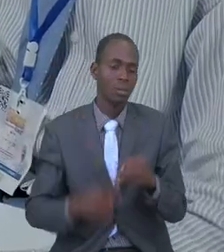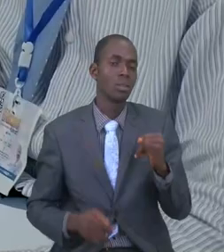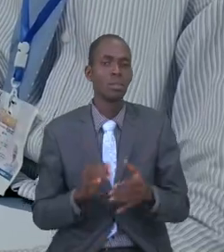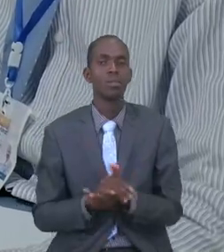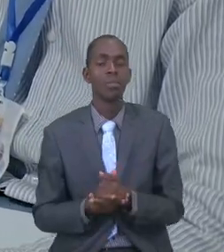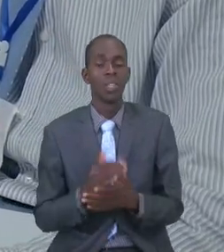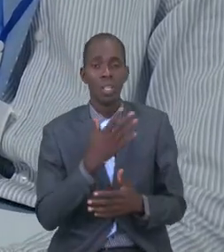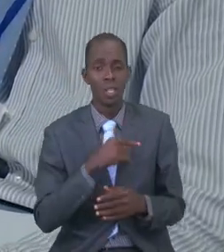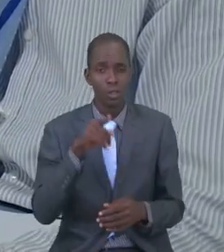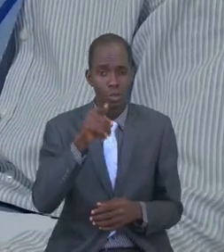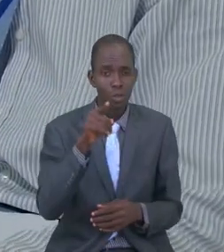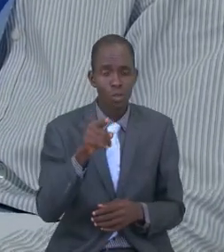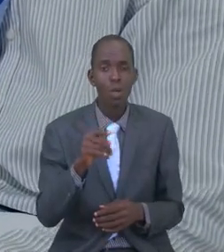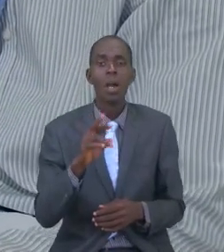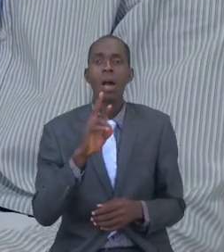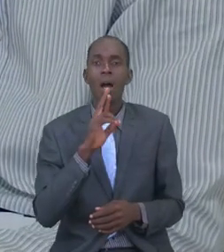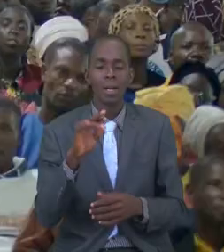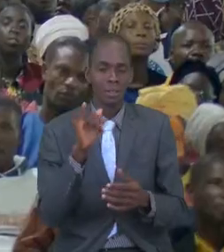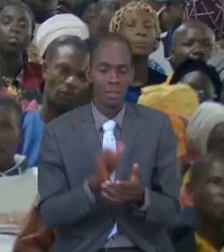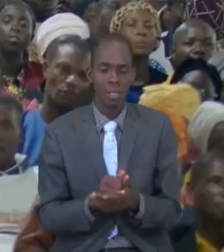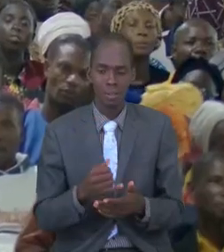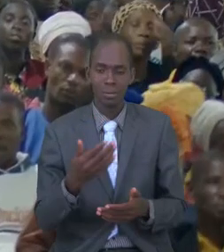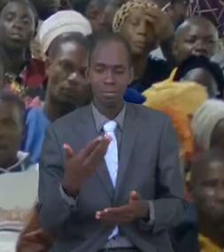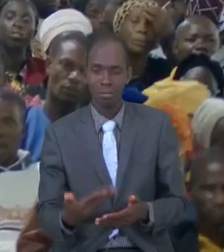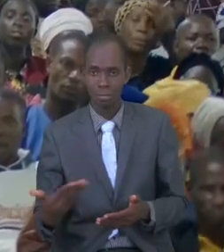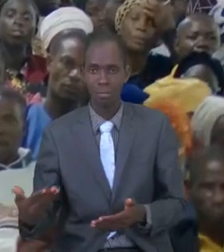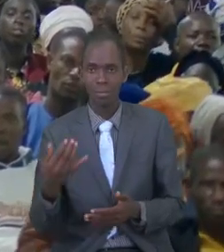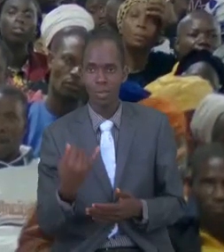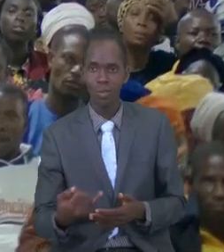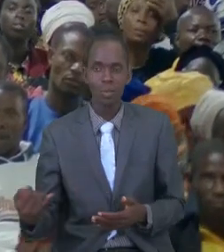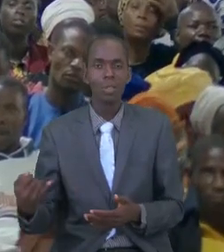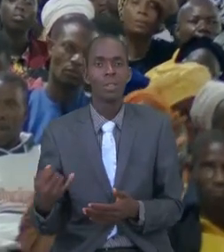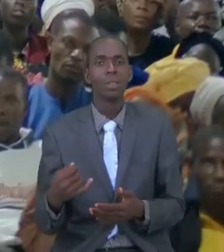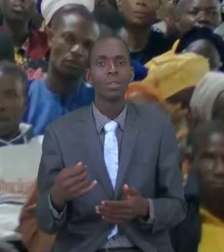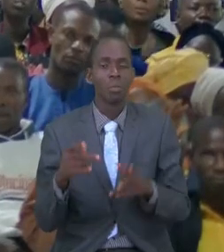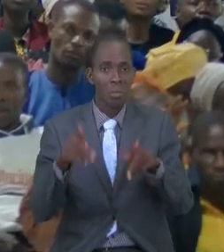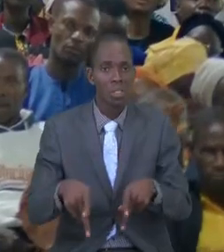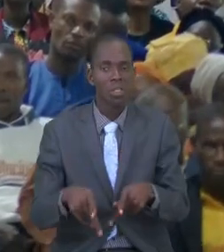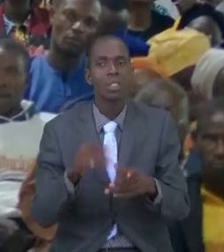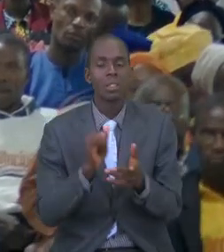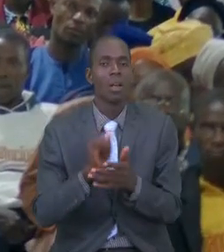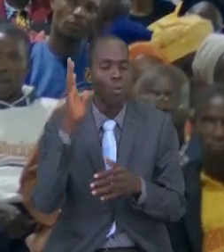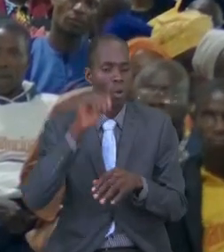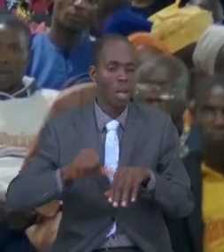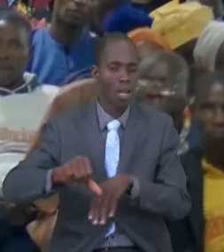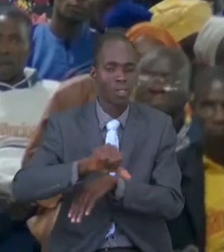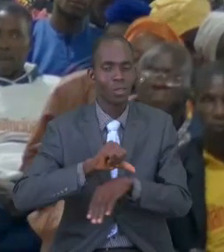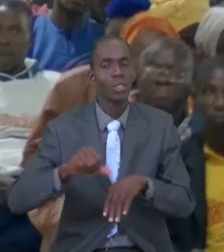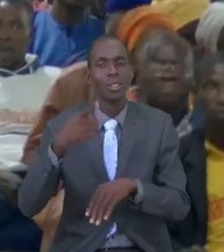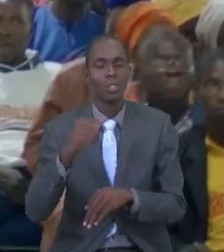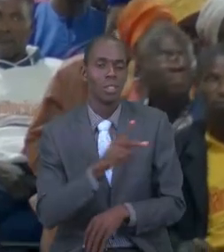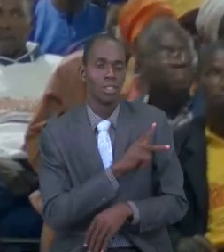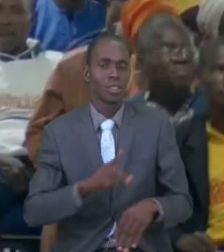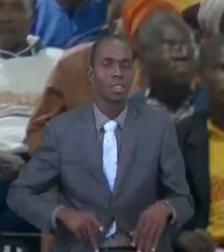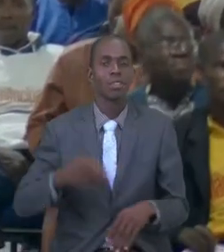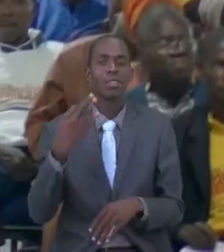And you are that instrument that will anoint the king of Israel.